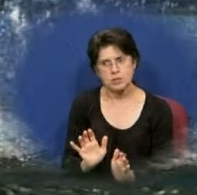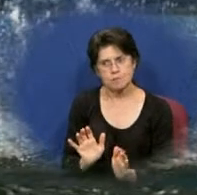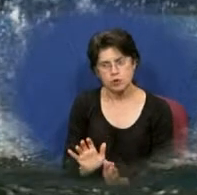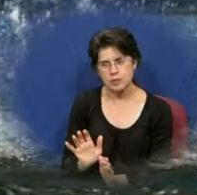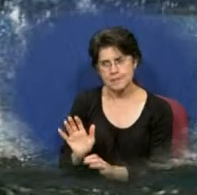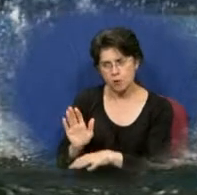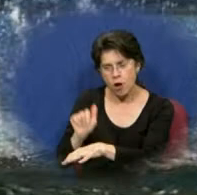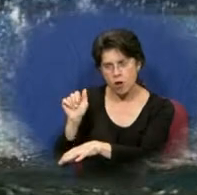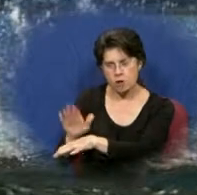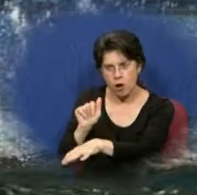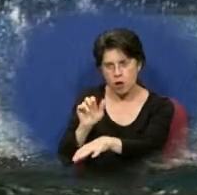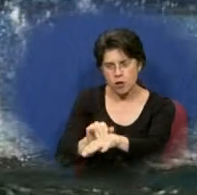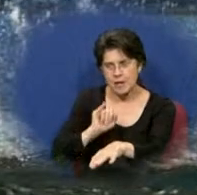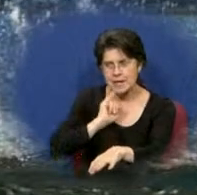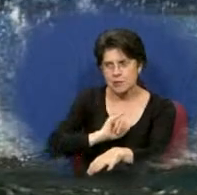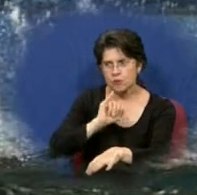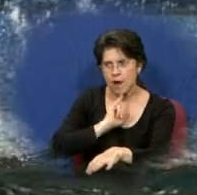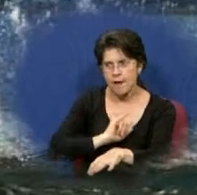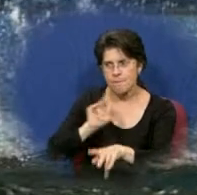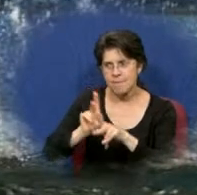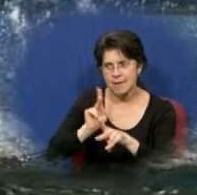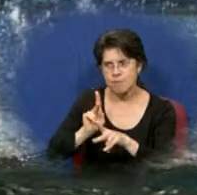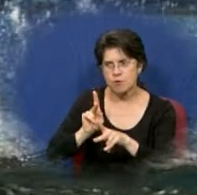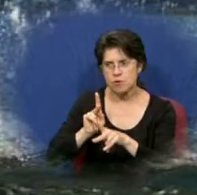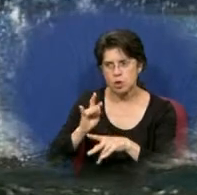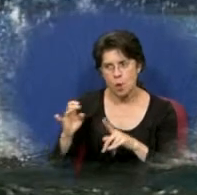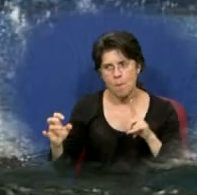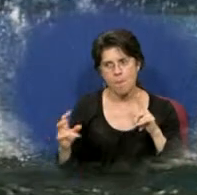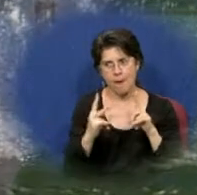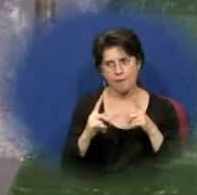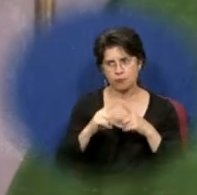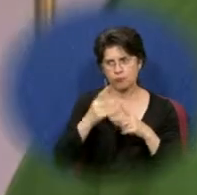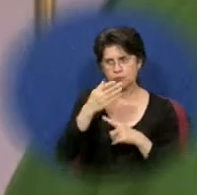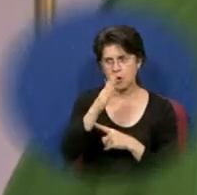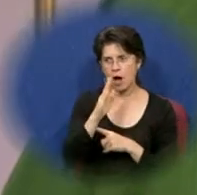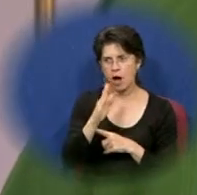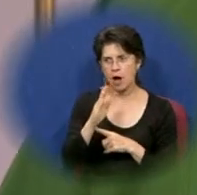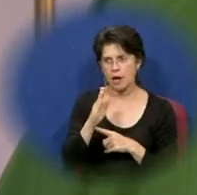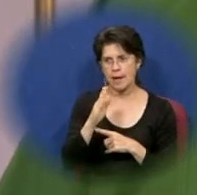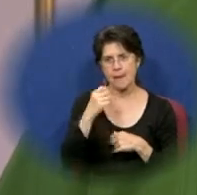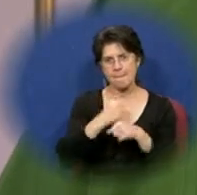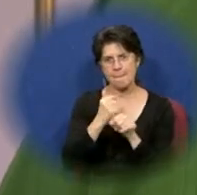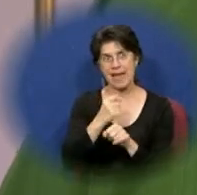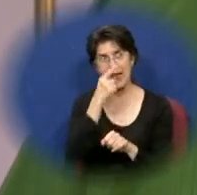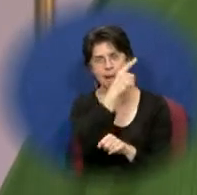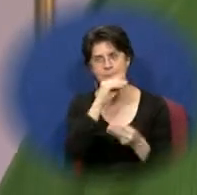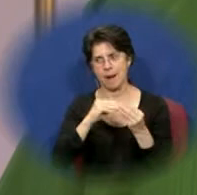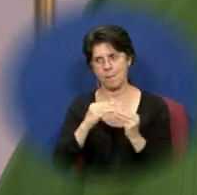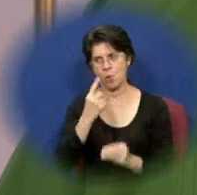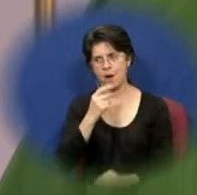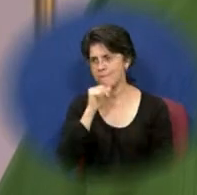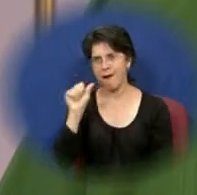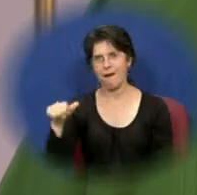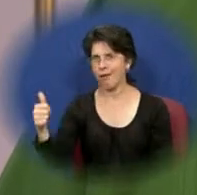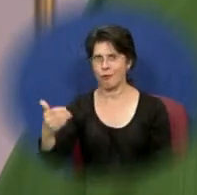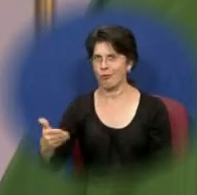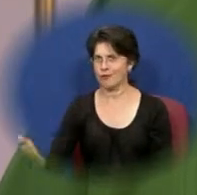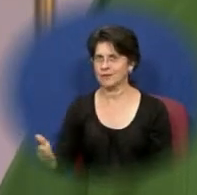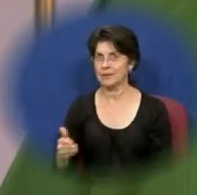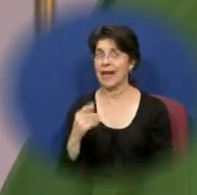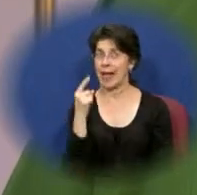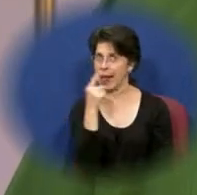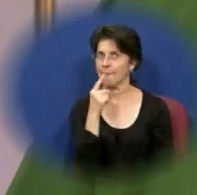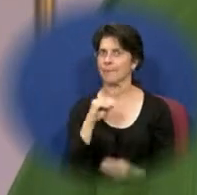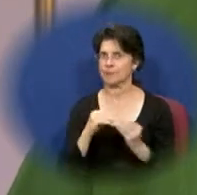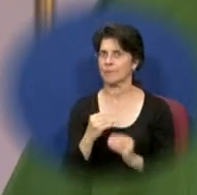the Israelites to return and to allow God to be primary in their lives. Even Paul in the second reading admits to